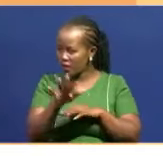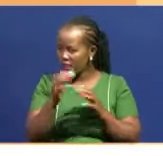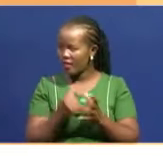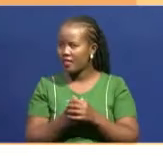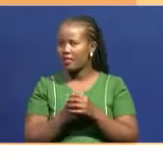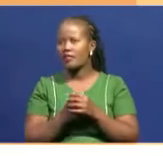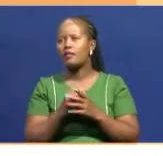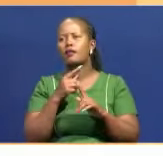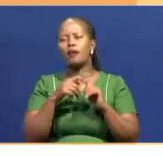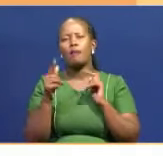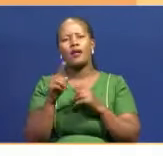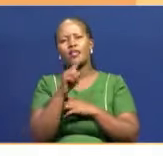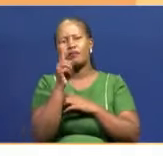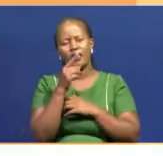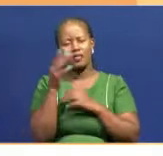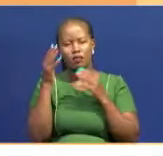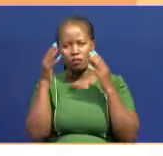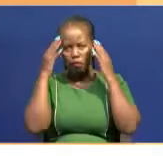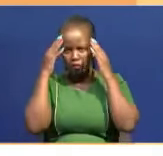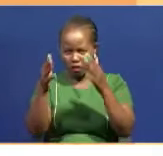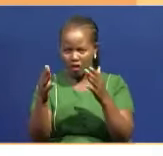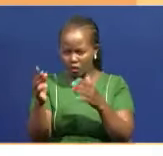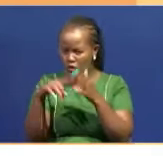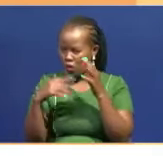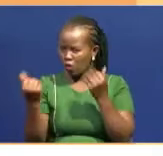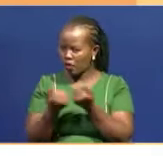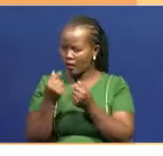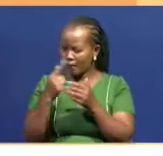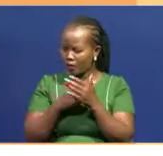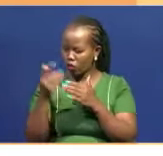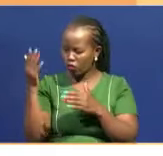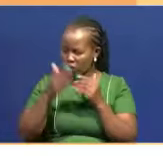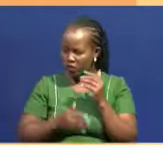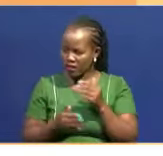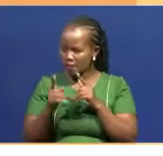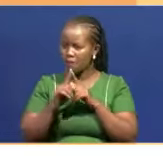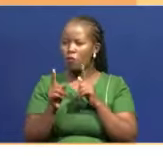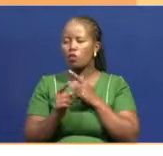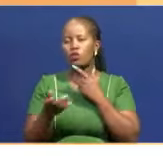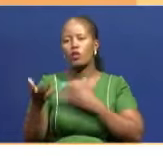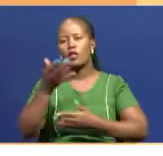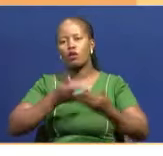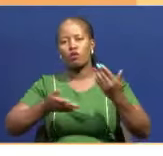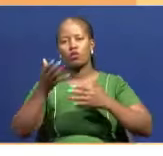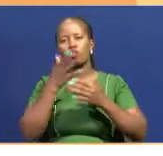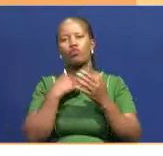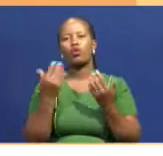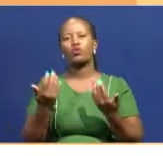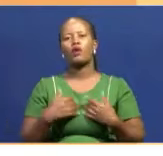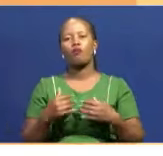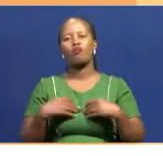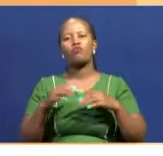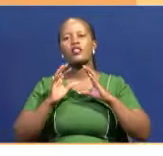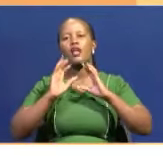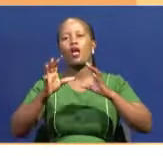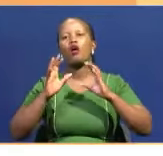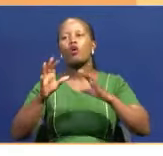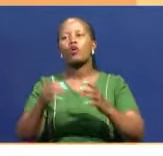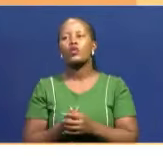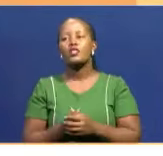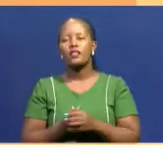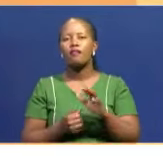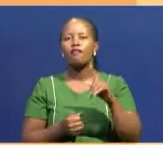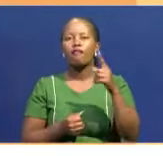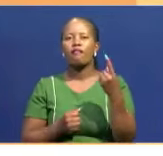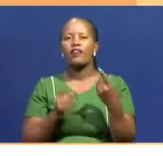at what you saw over the weekend and some of the conversations that you'd want to have with the coaches. First, Cheetahs